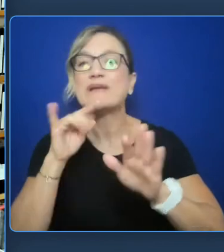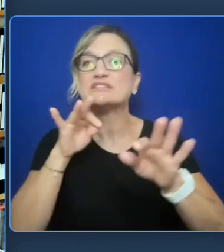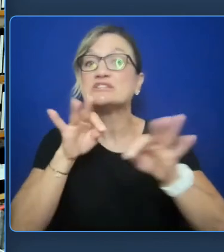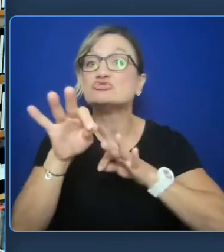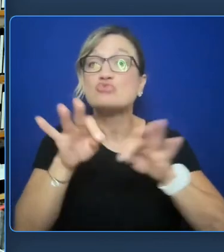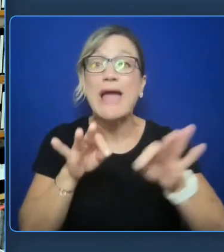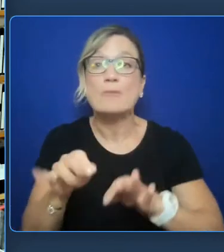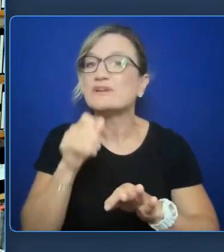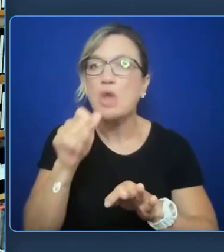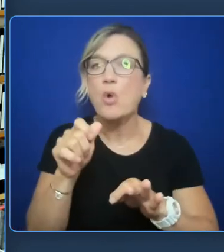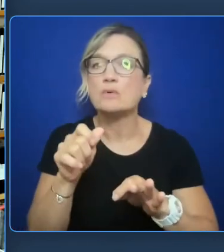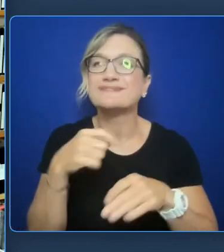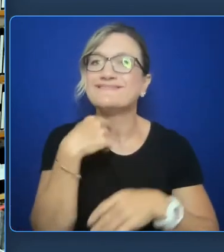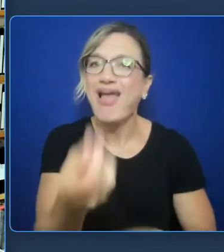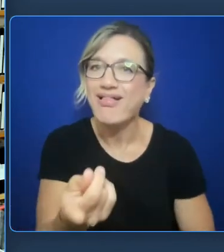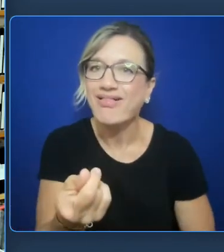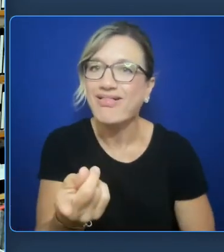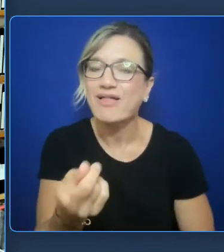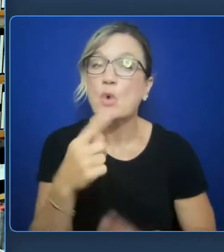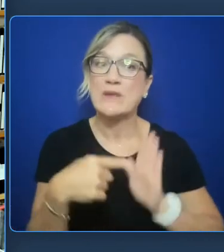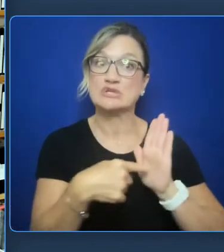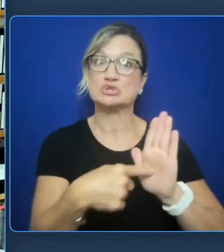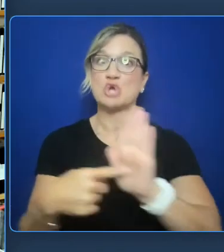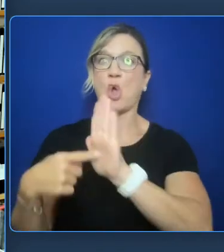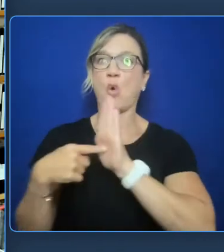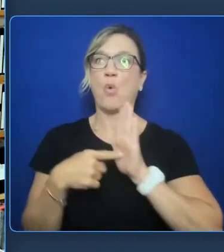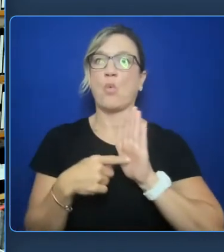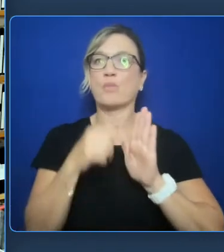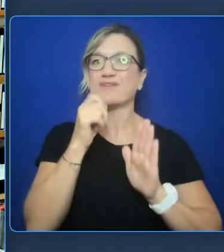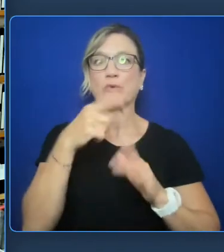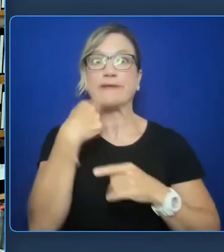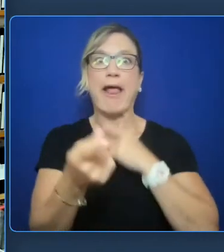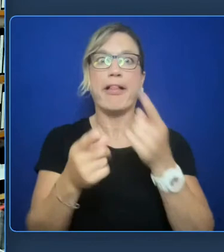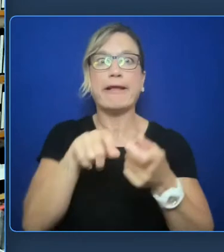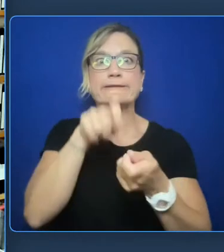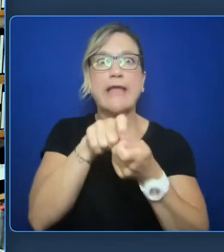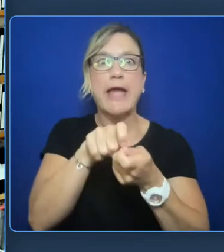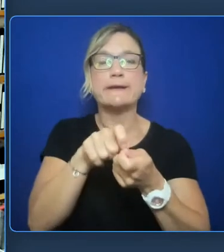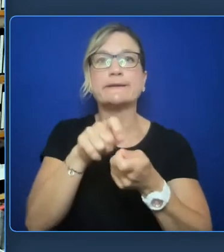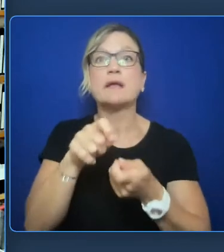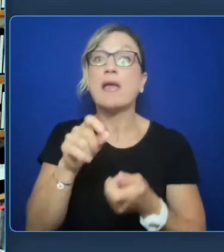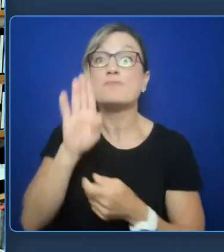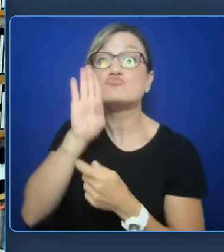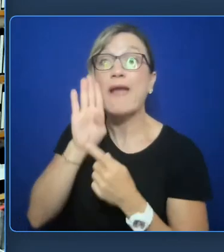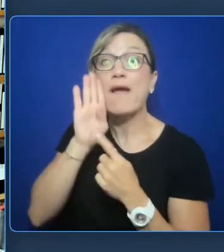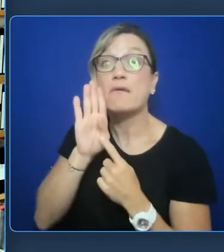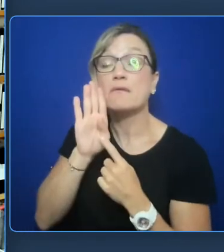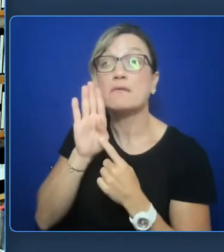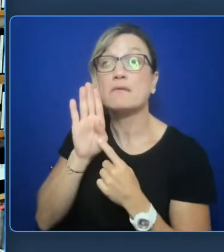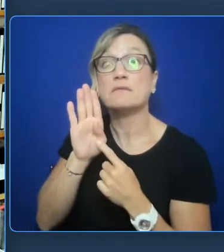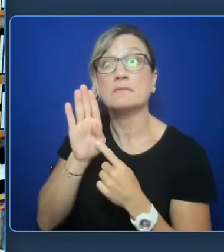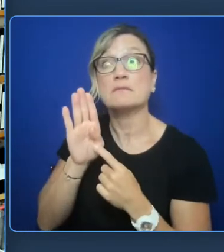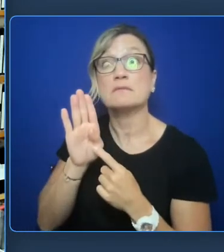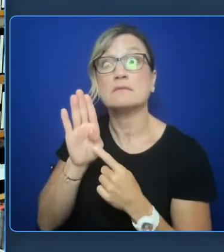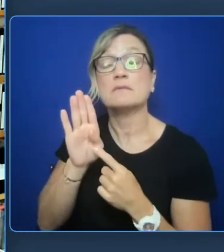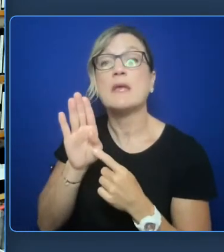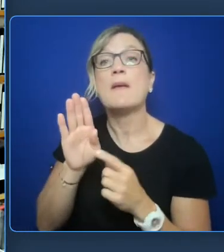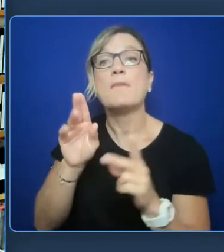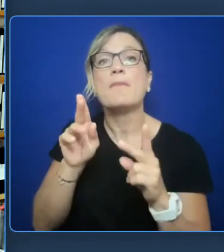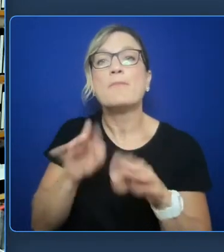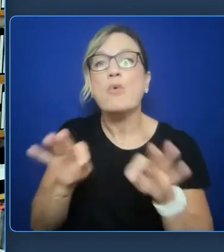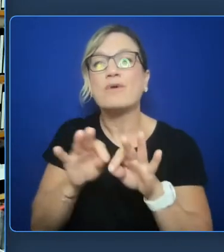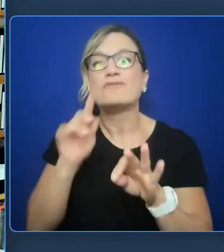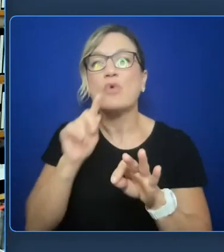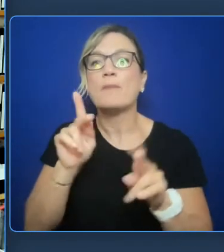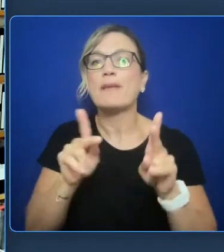explain. We show, we don't tell. You know. And brown, color, has been shown to be important to people with low vision,